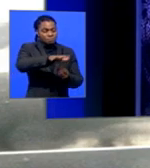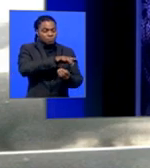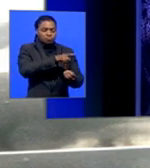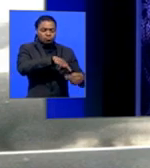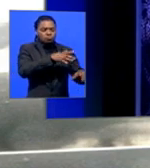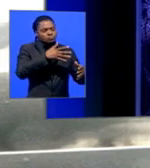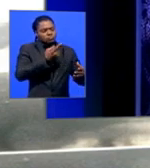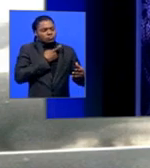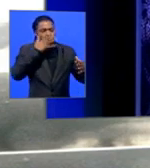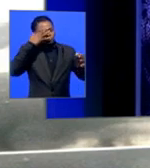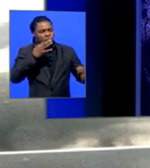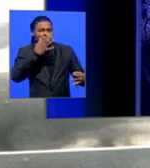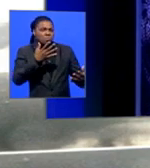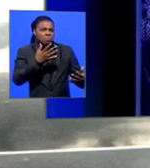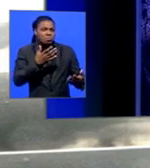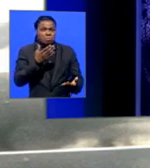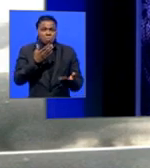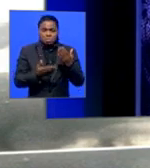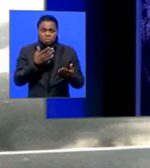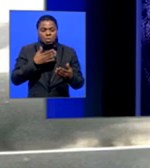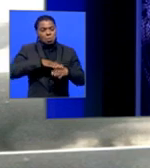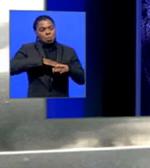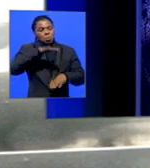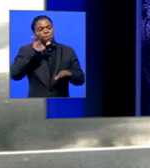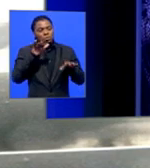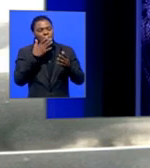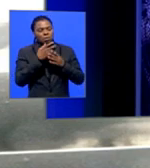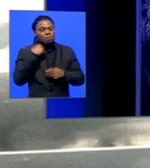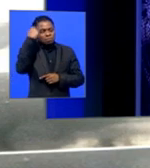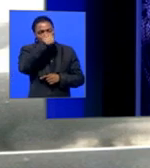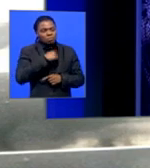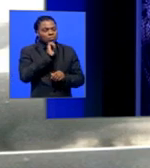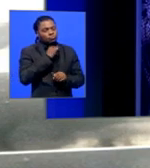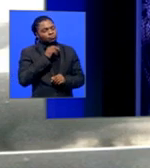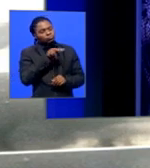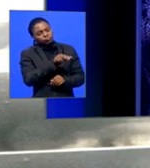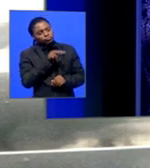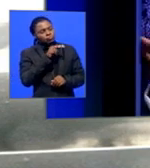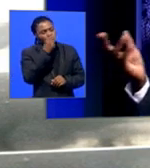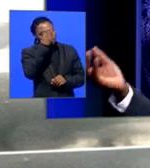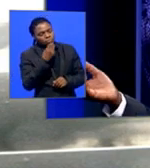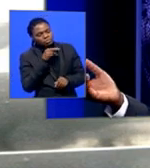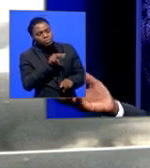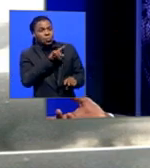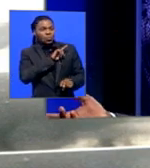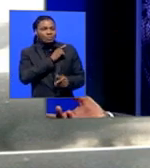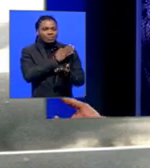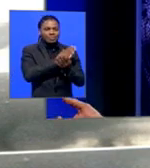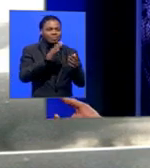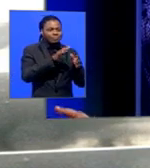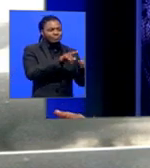decide whether there's a need to further view the body, take into consideration that perhaps some people will not have been able to